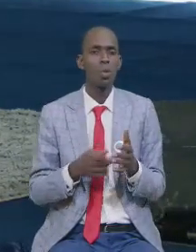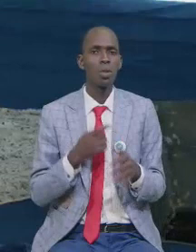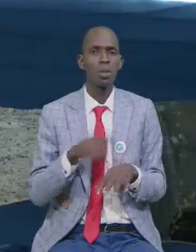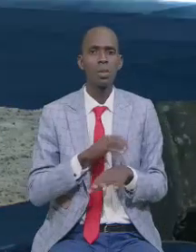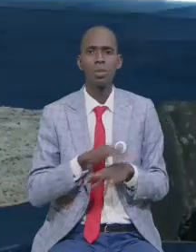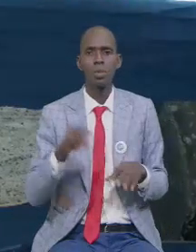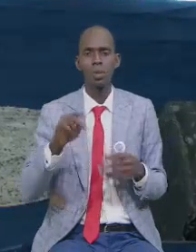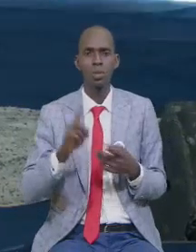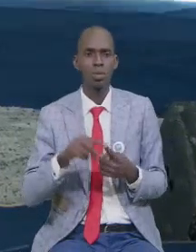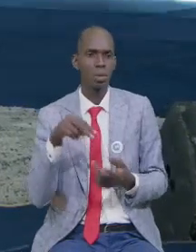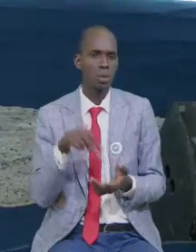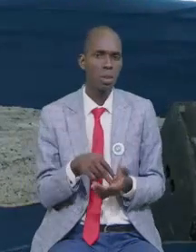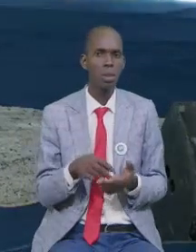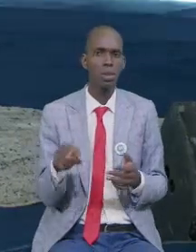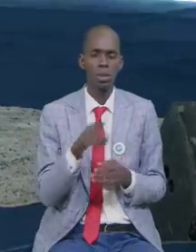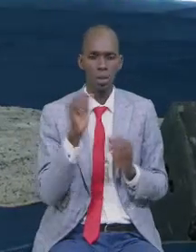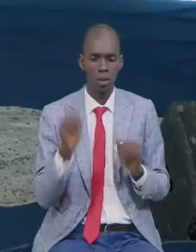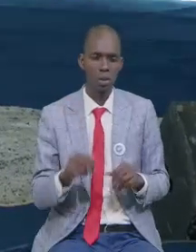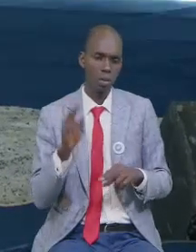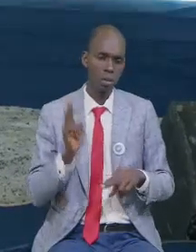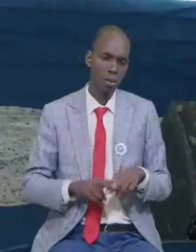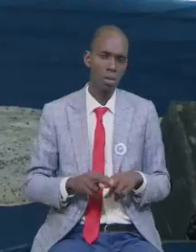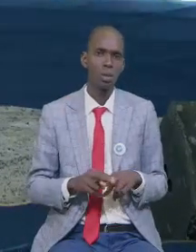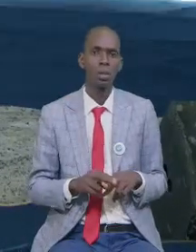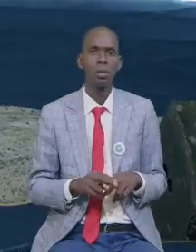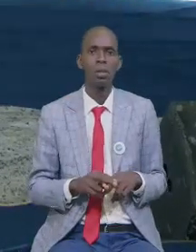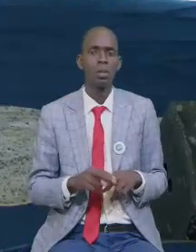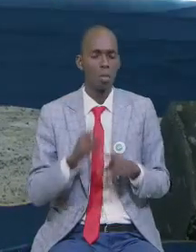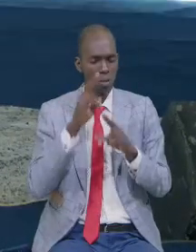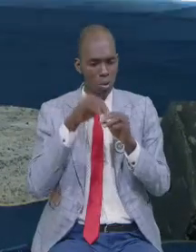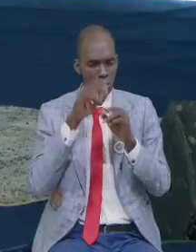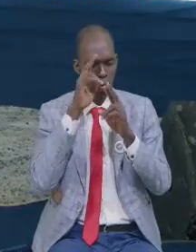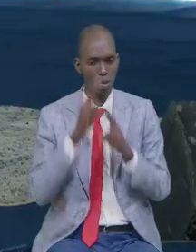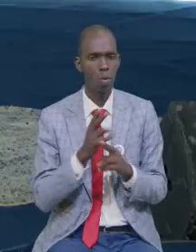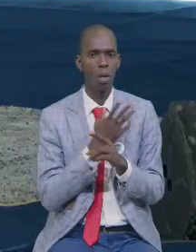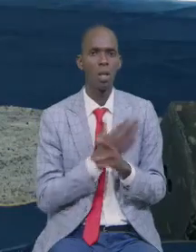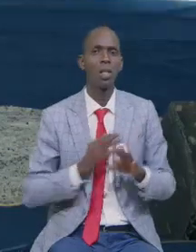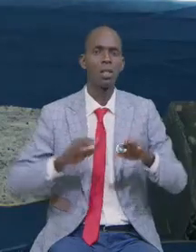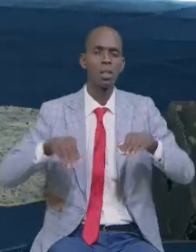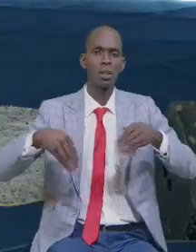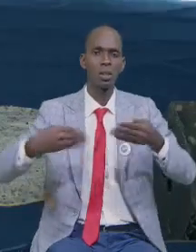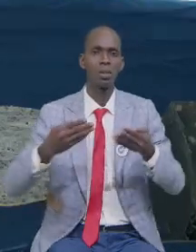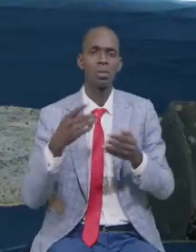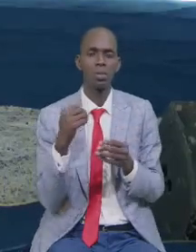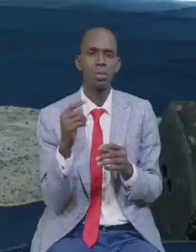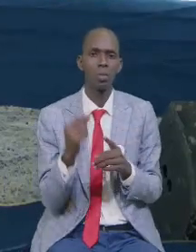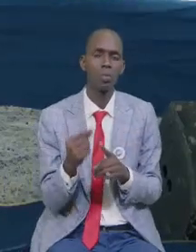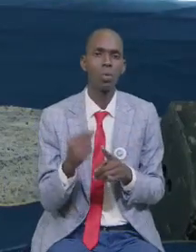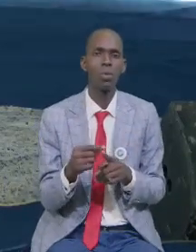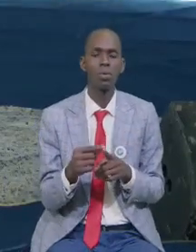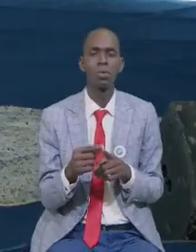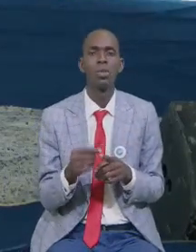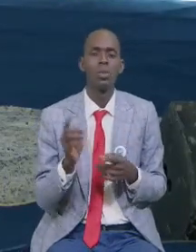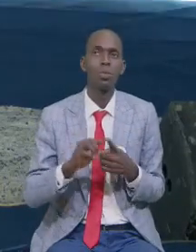walk around. They can sit down, dignified, and delivering their message to the whole